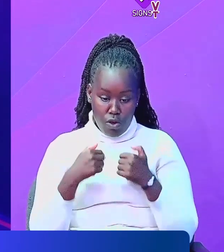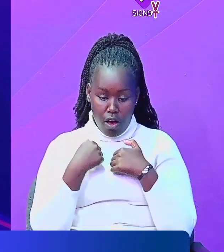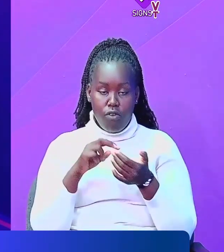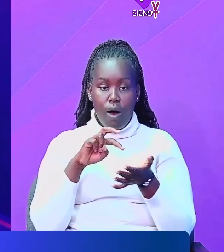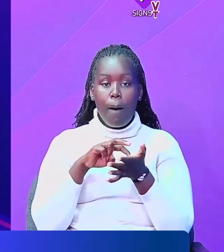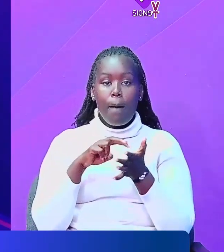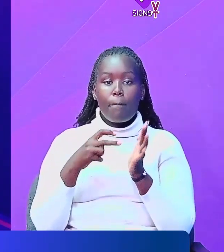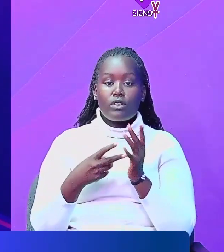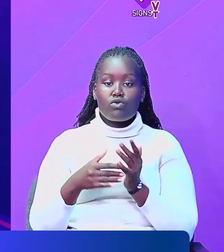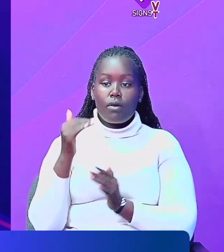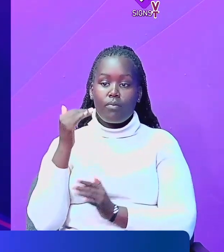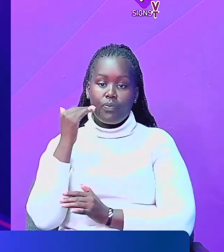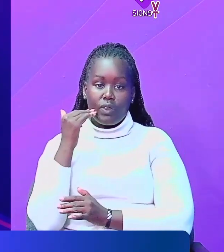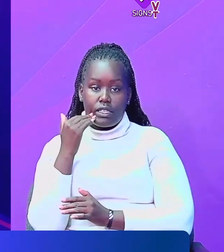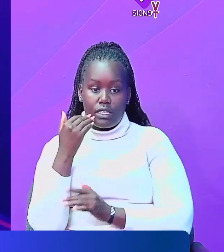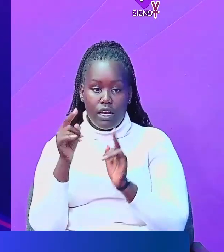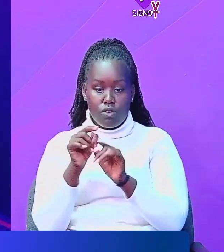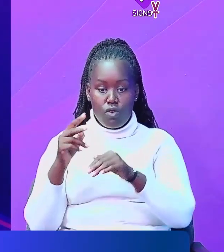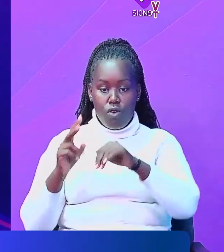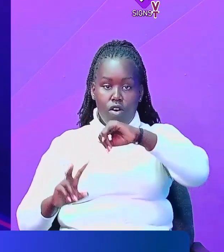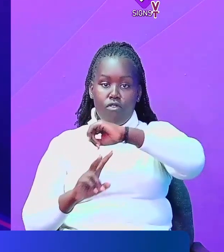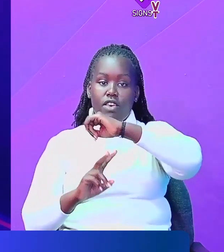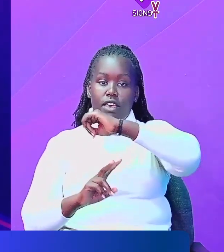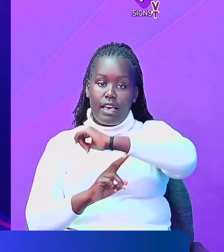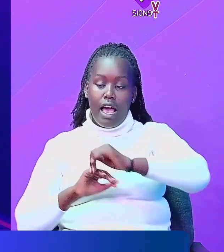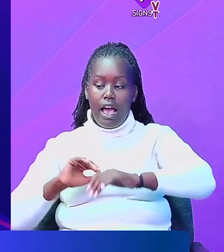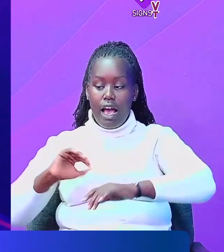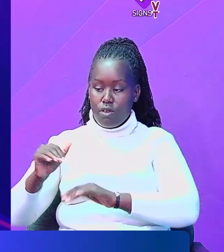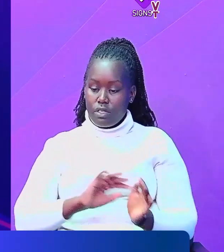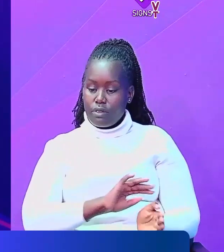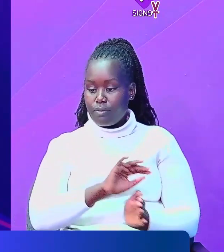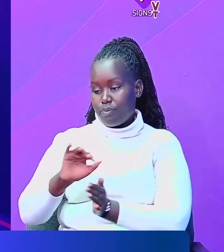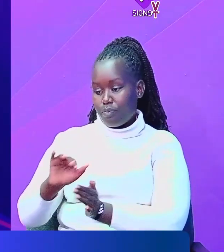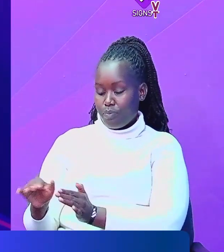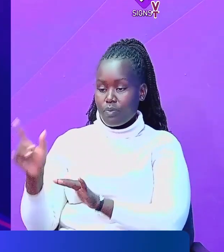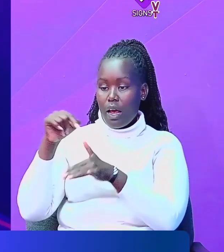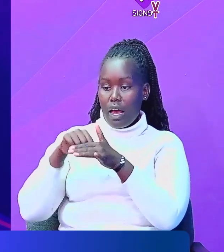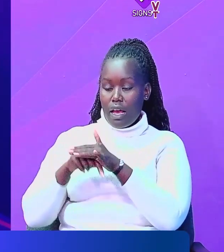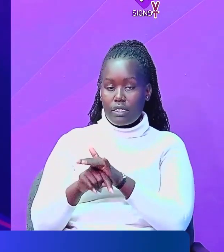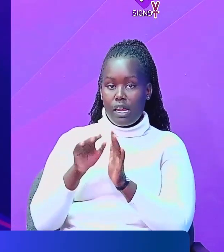Siaya and Vihiga counties. And away from that, inside